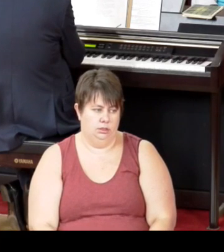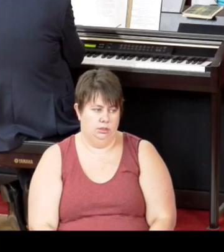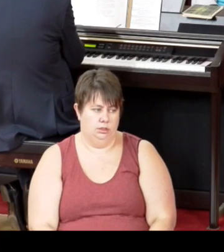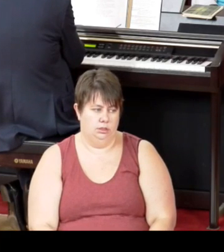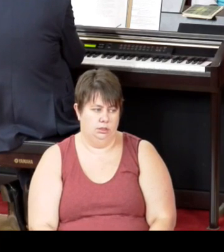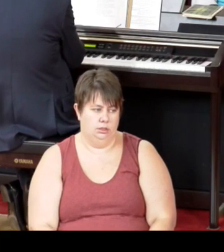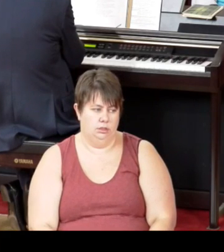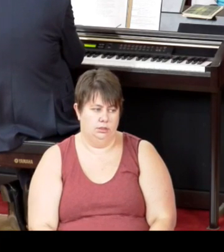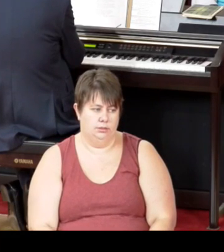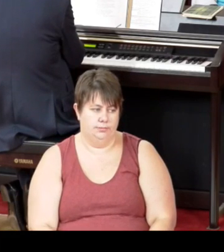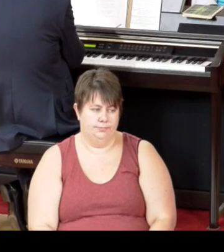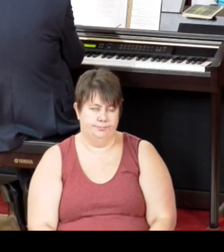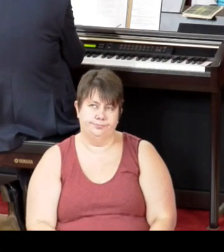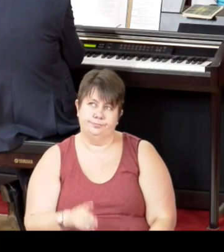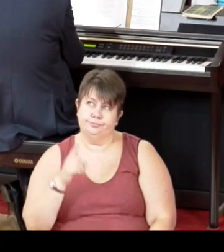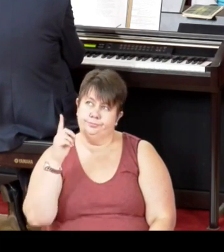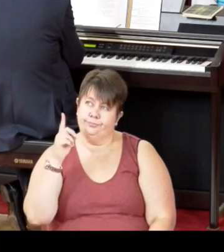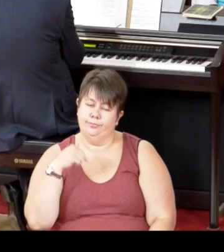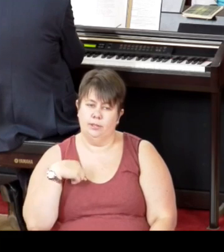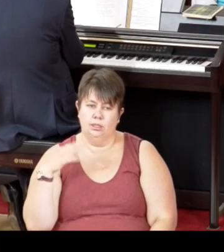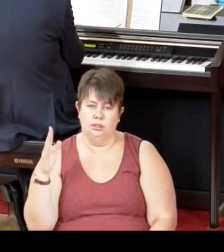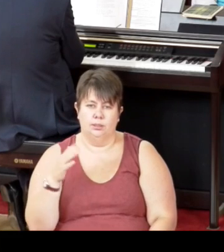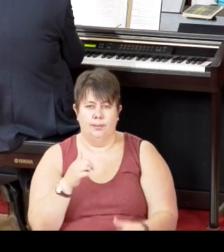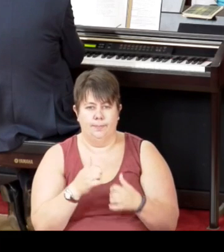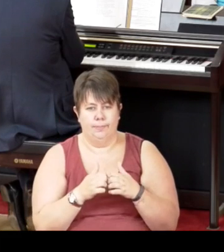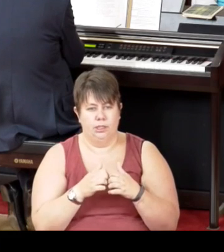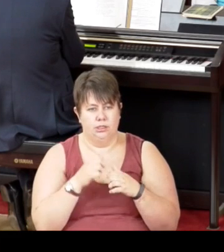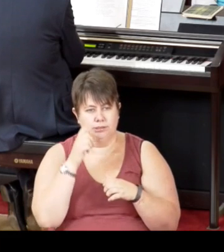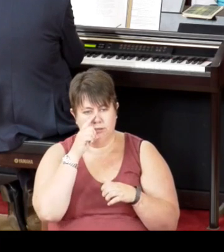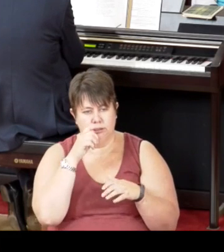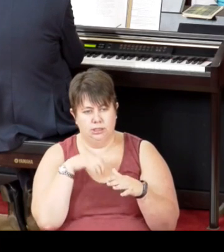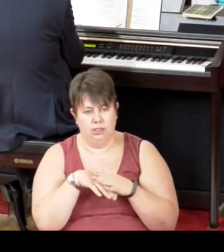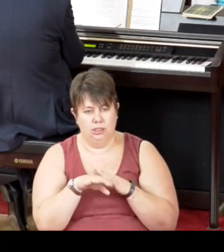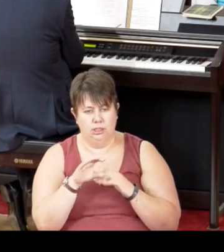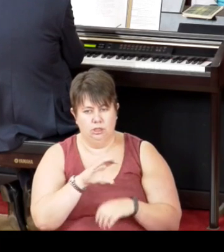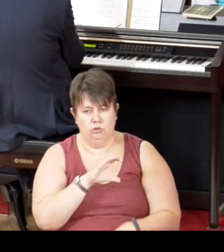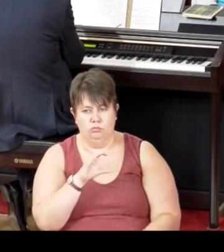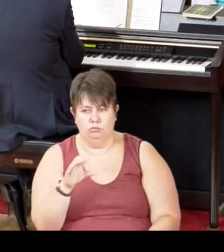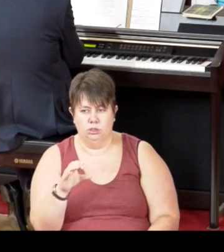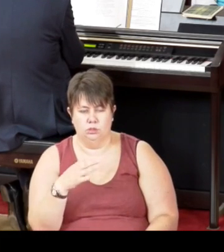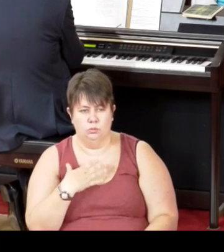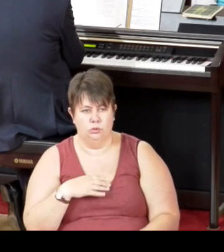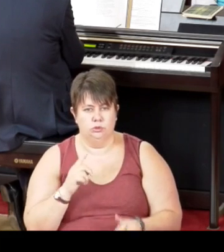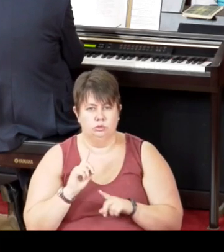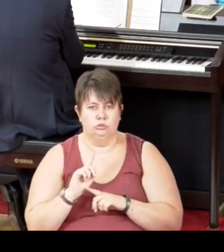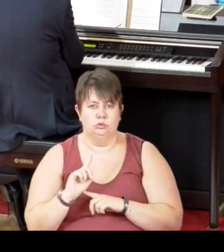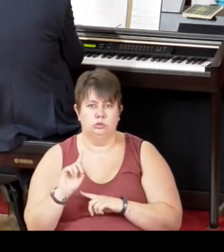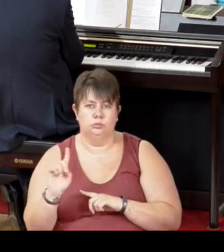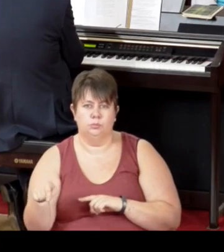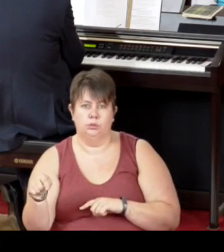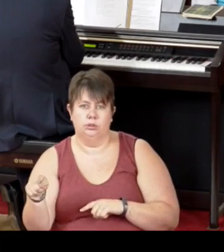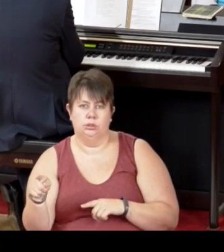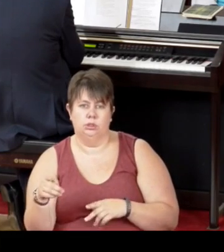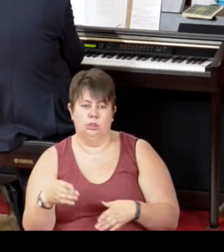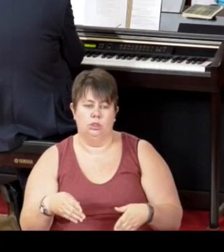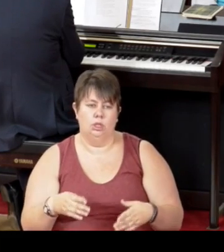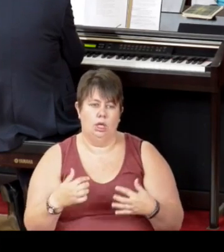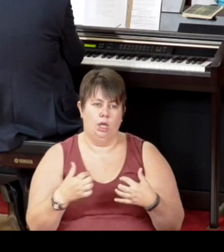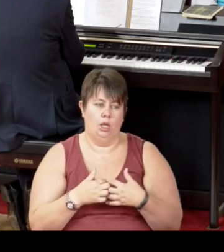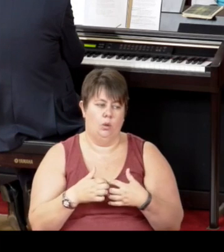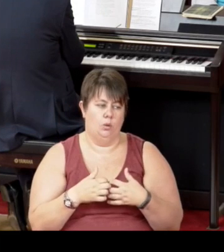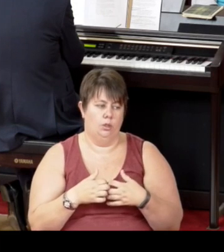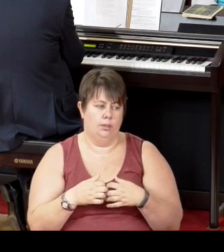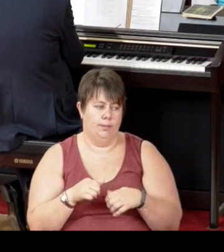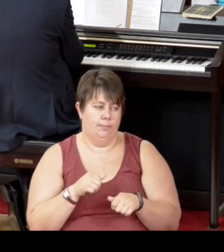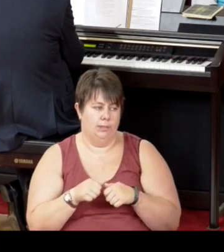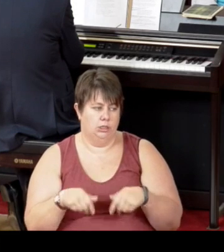Lord God, may we as brothers and sisters in Christ respond to this in a way which is in keeping with